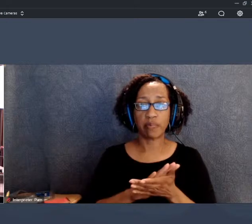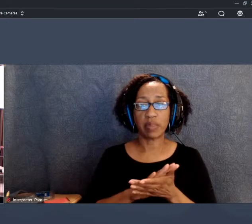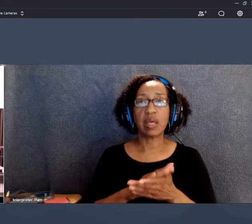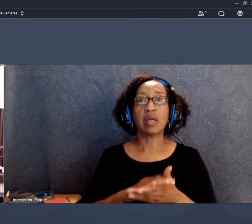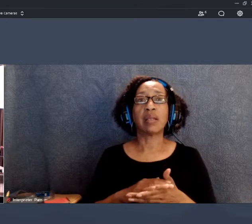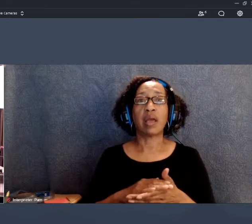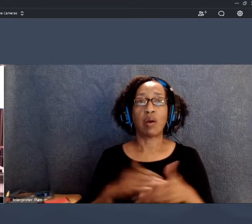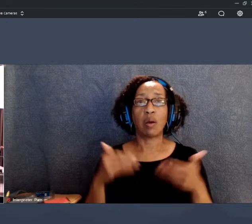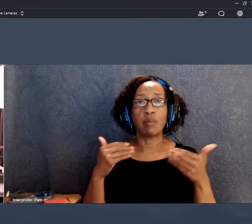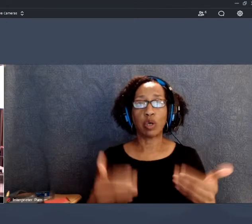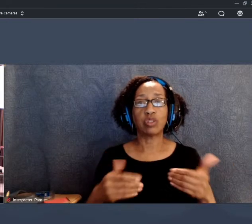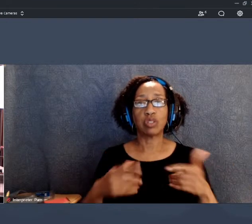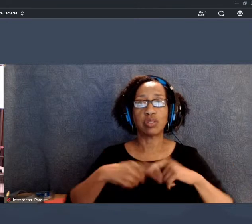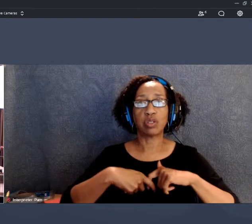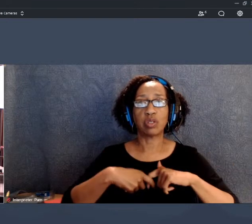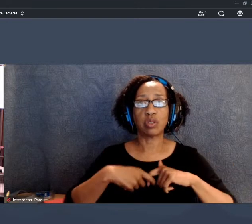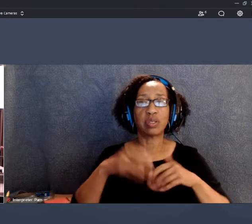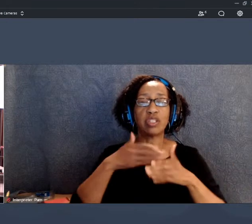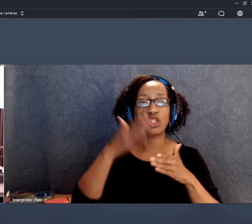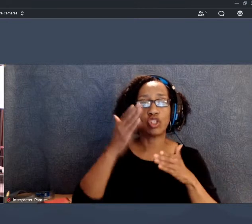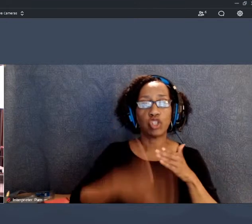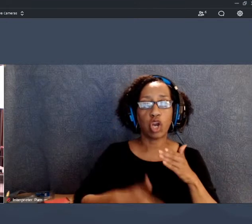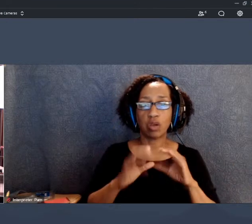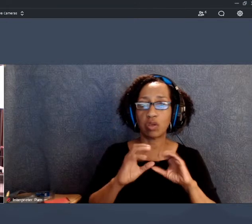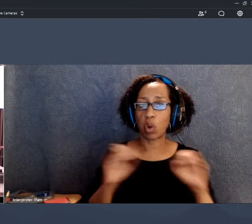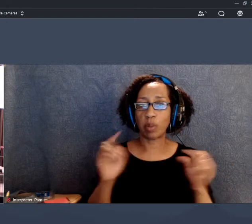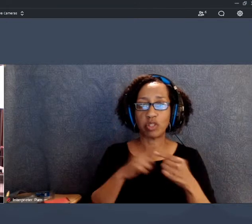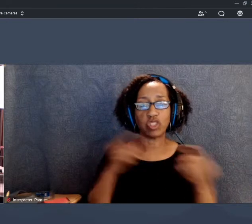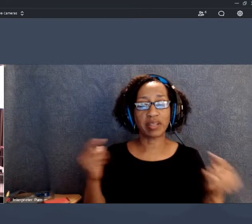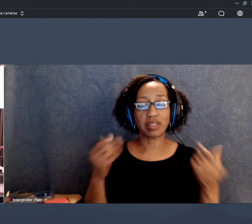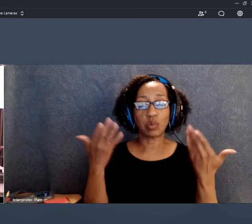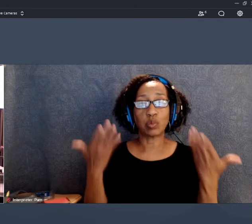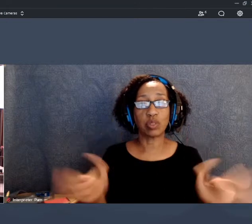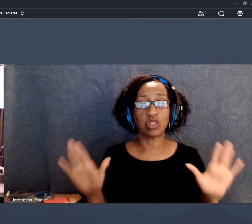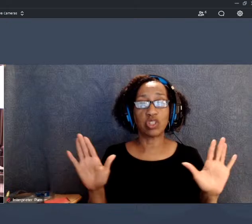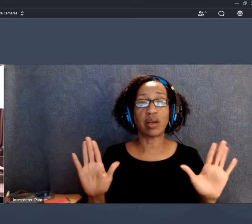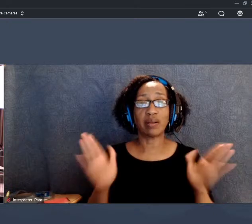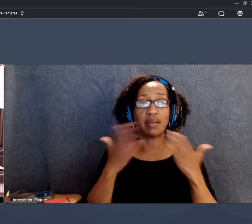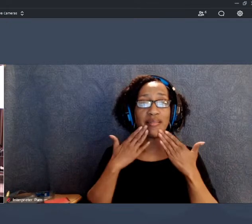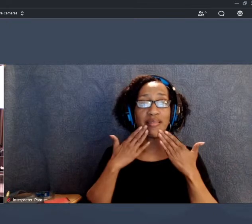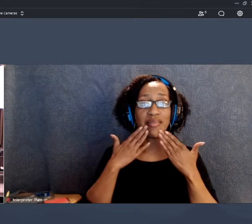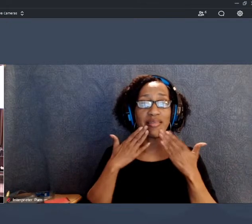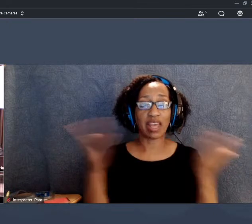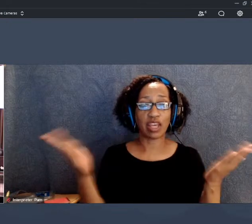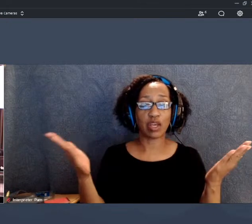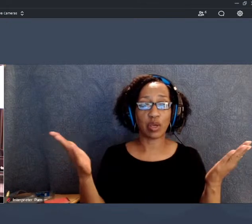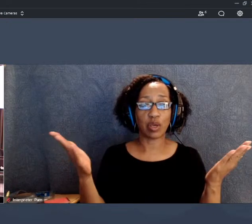Move to adjourn. Move to adjourn without objection. We are adjourned. Thank you for playing.